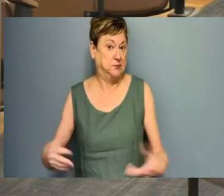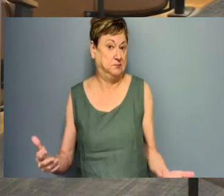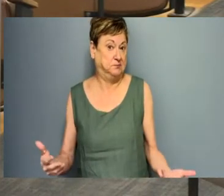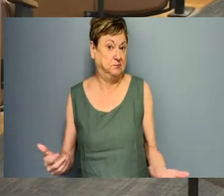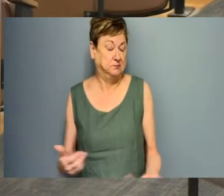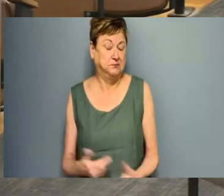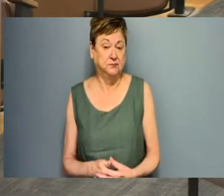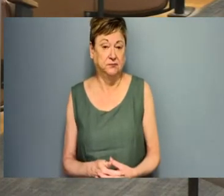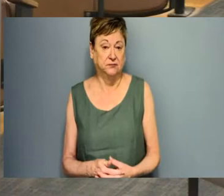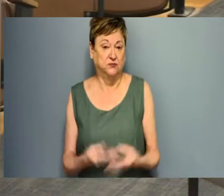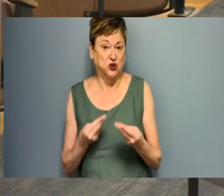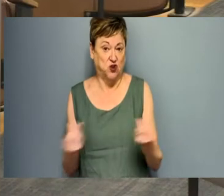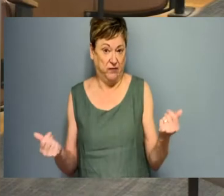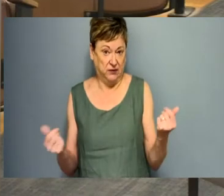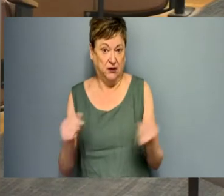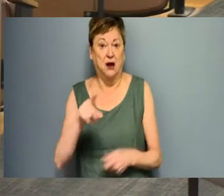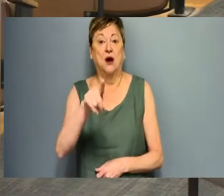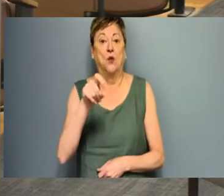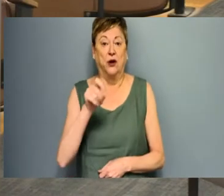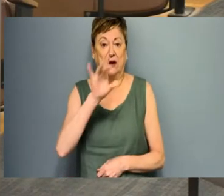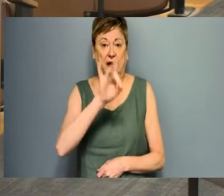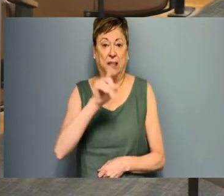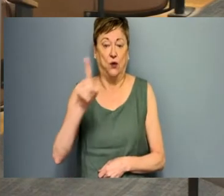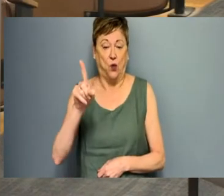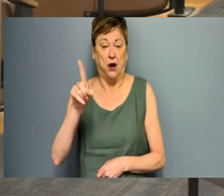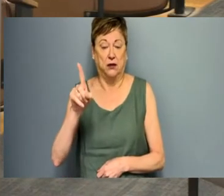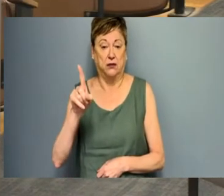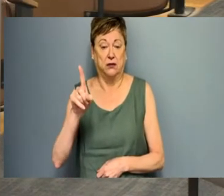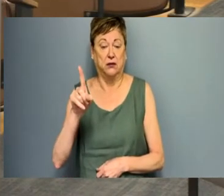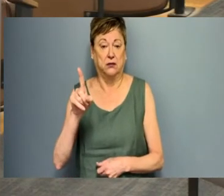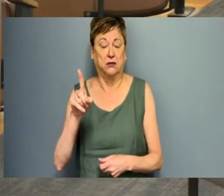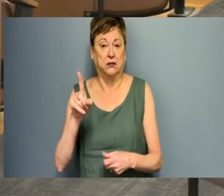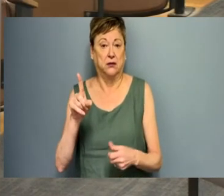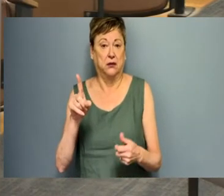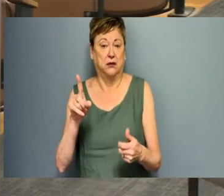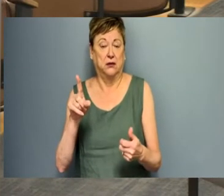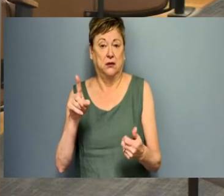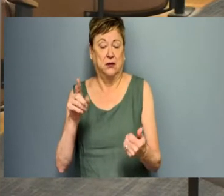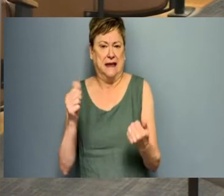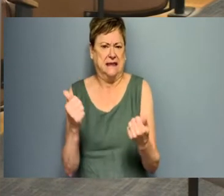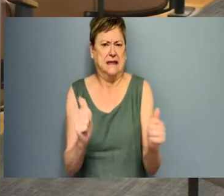So there were 181 addresses attempted.